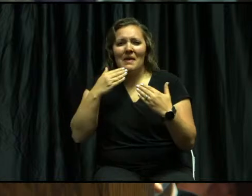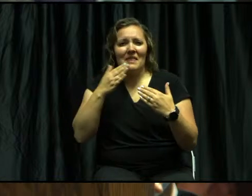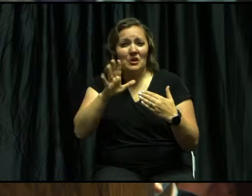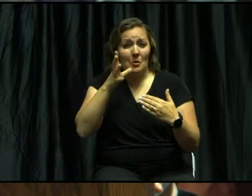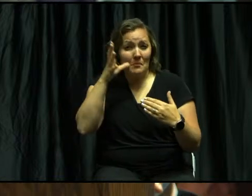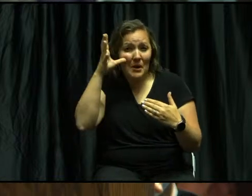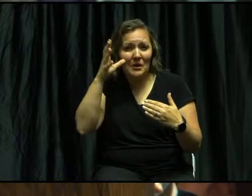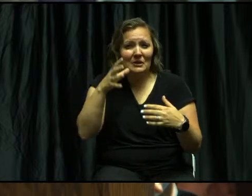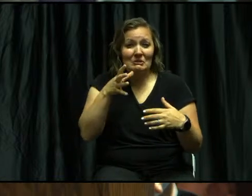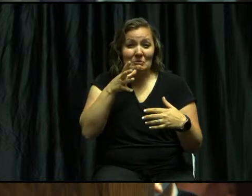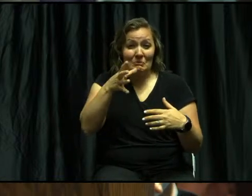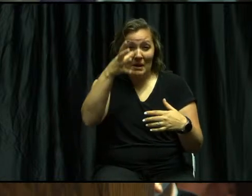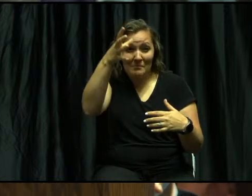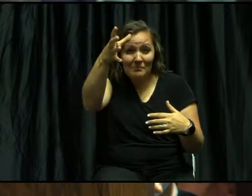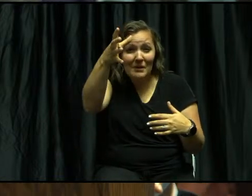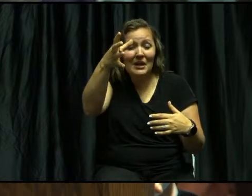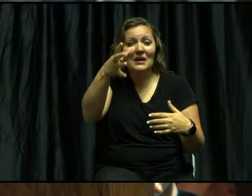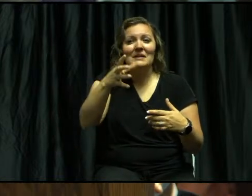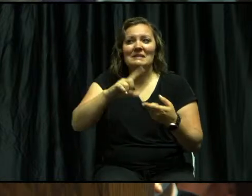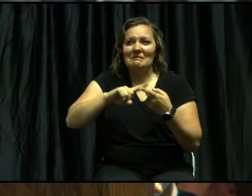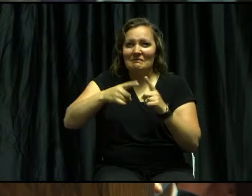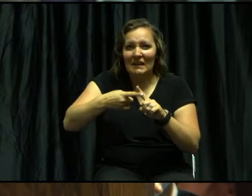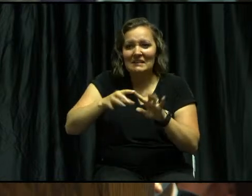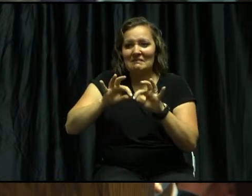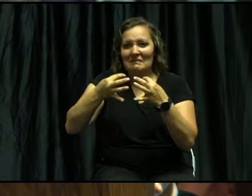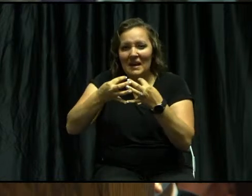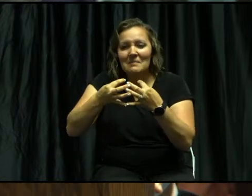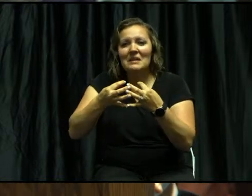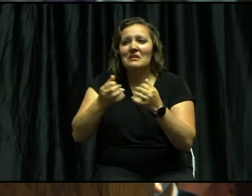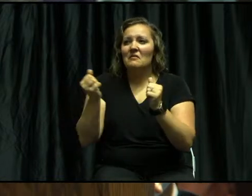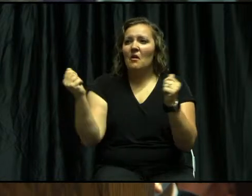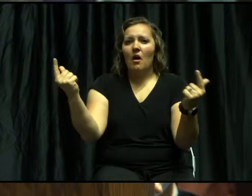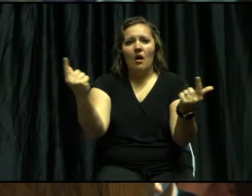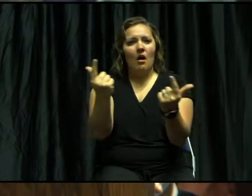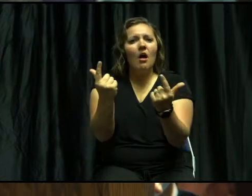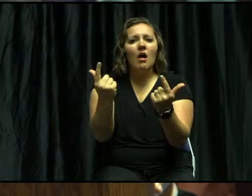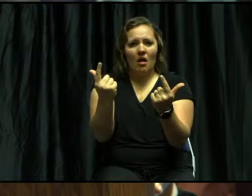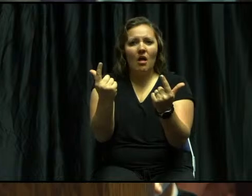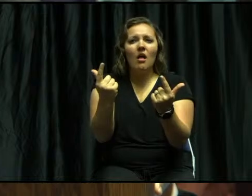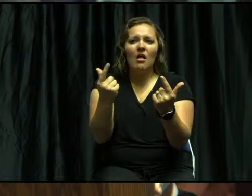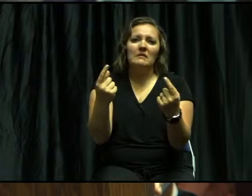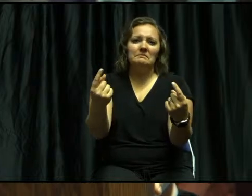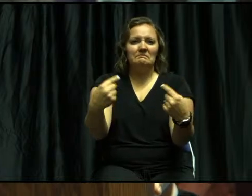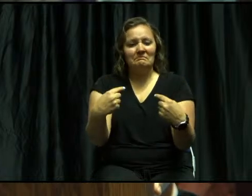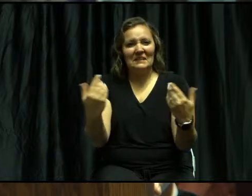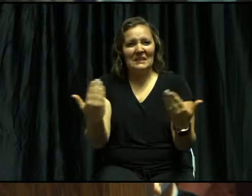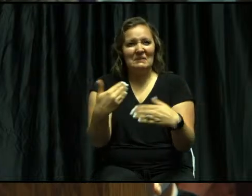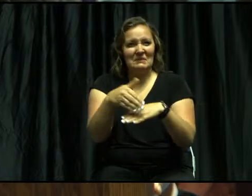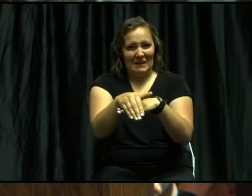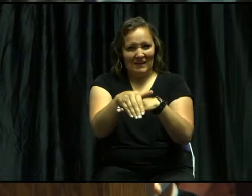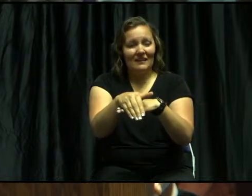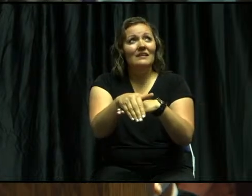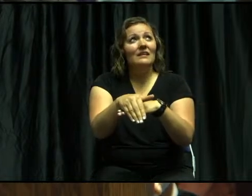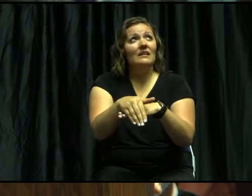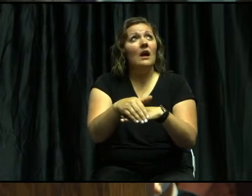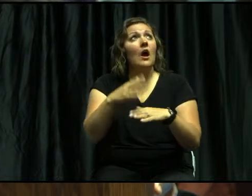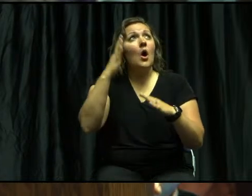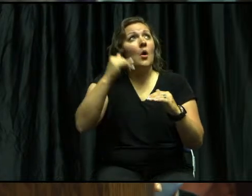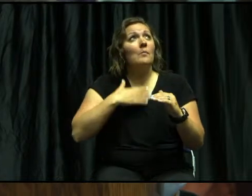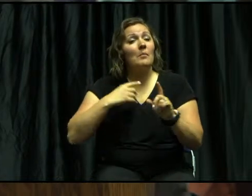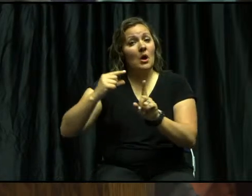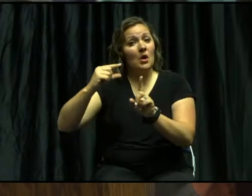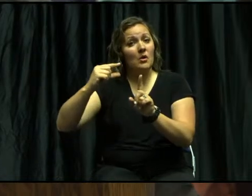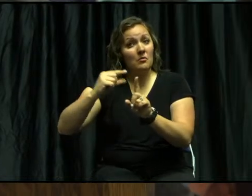parents, grandparents, families, and friends who have all helped get you here tonight. I hope my words tonight